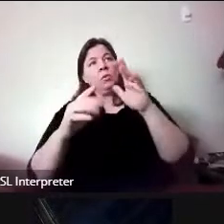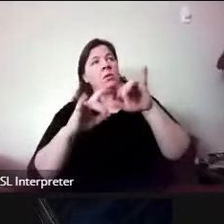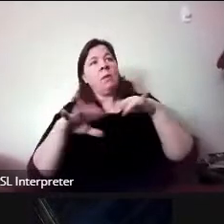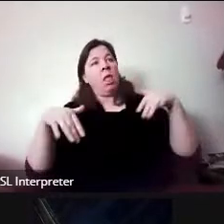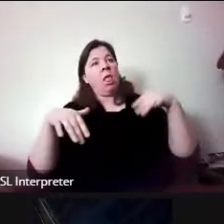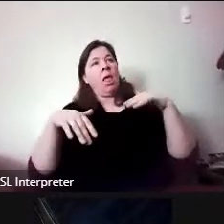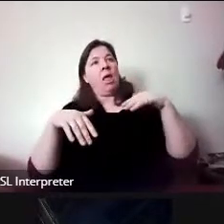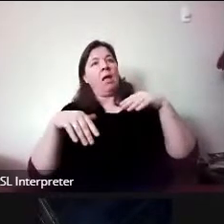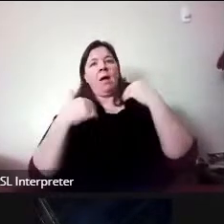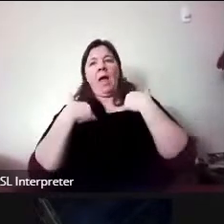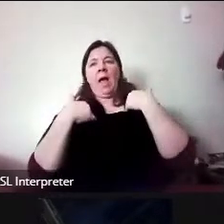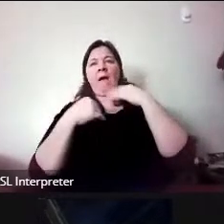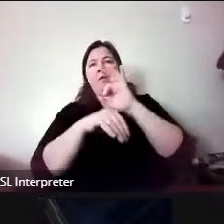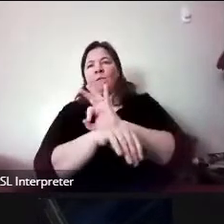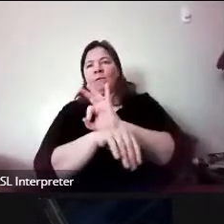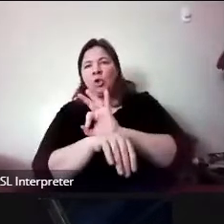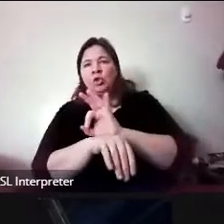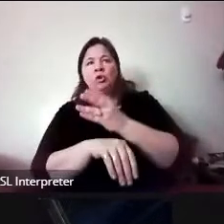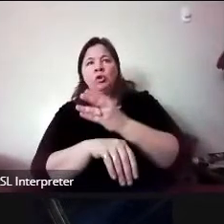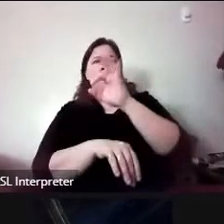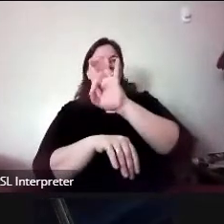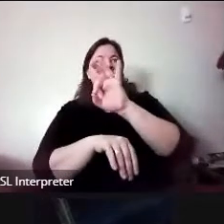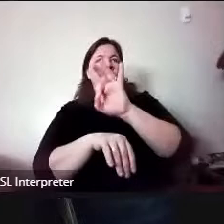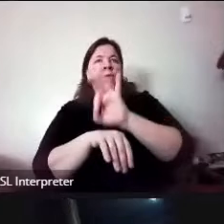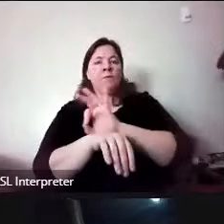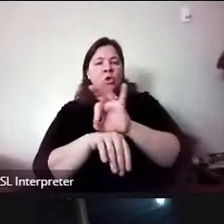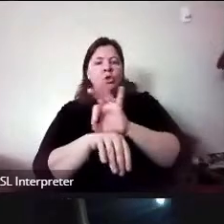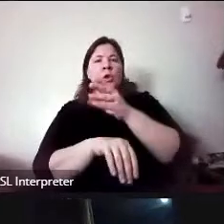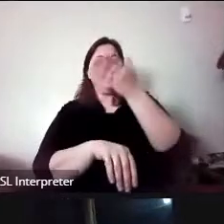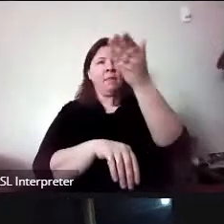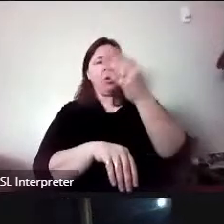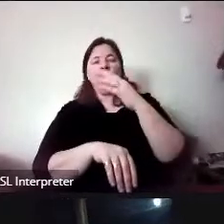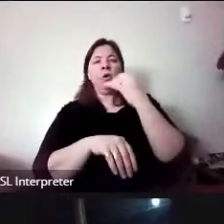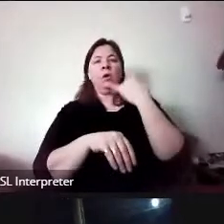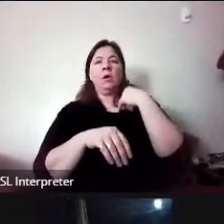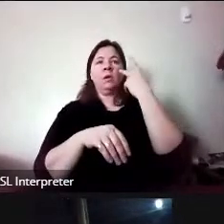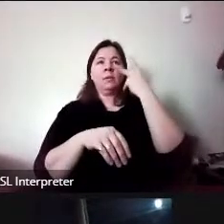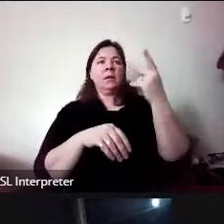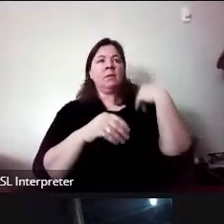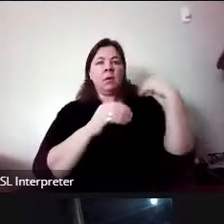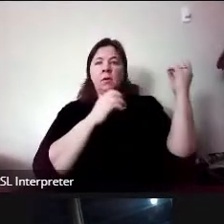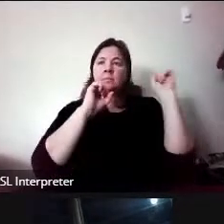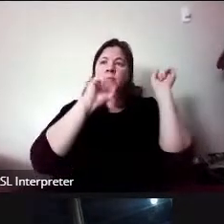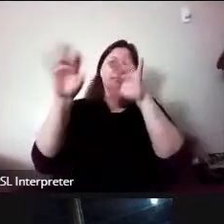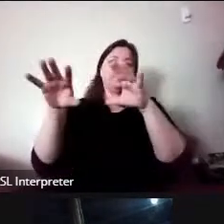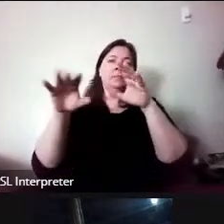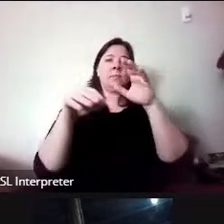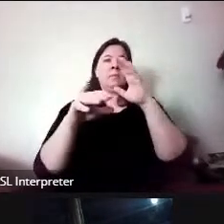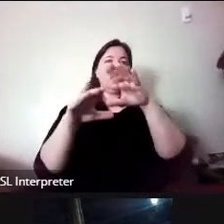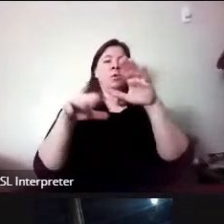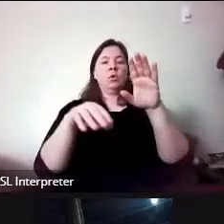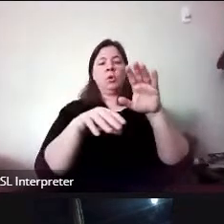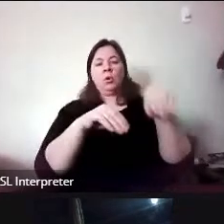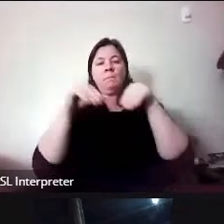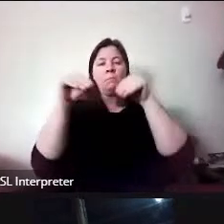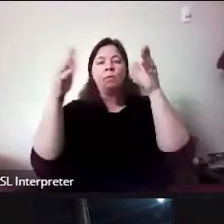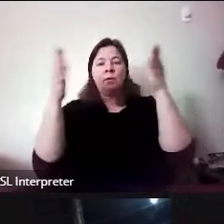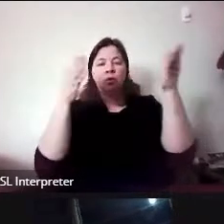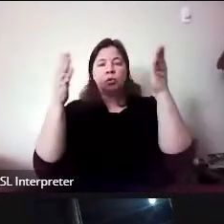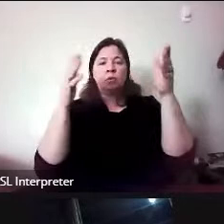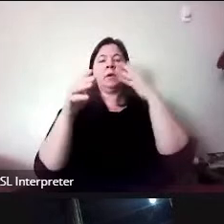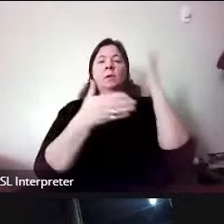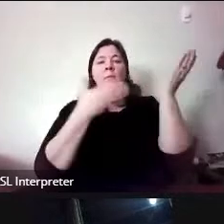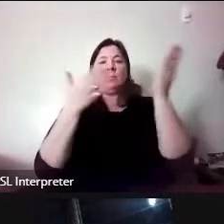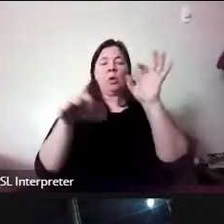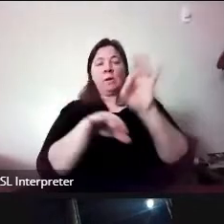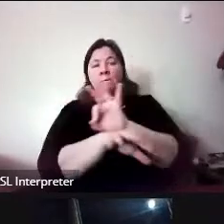yet furnished. So all we need to do is just wait until the 2 men in a truck or whatever moving service you have in your local area comes with the